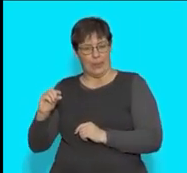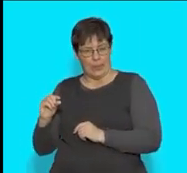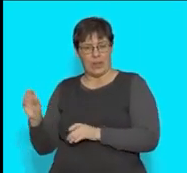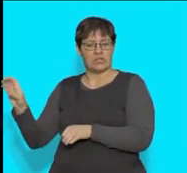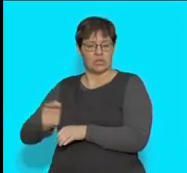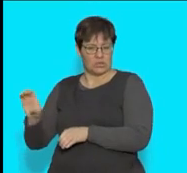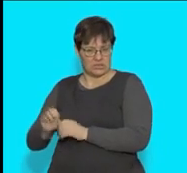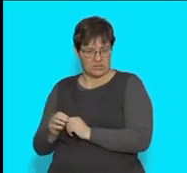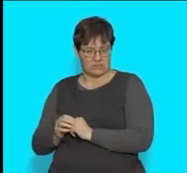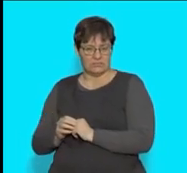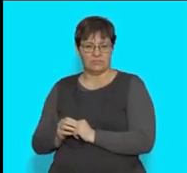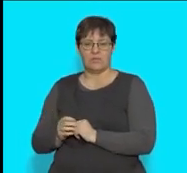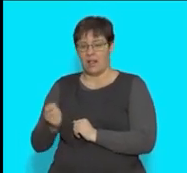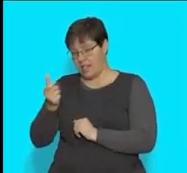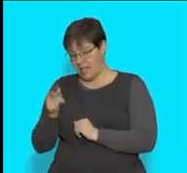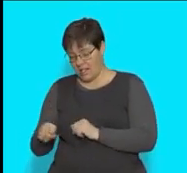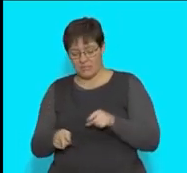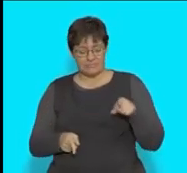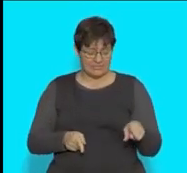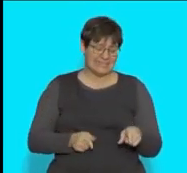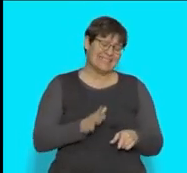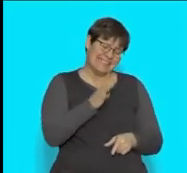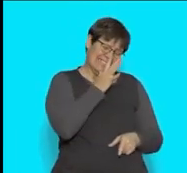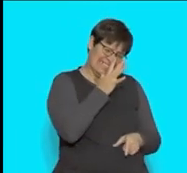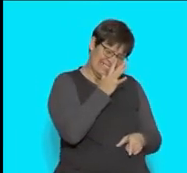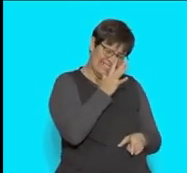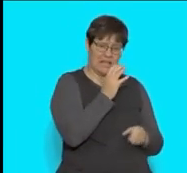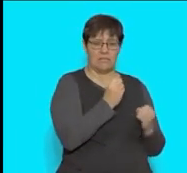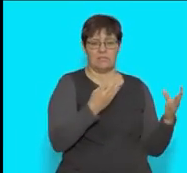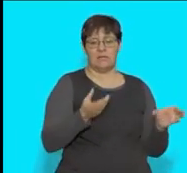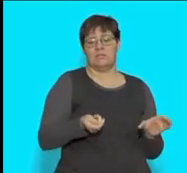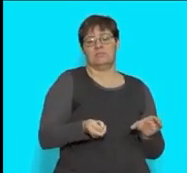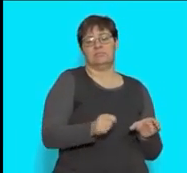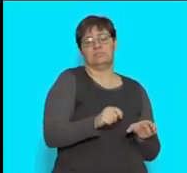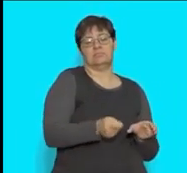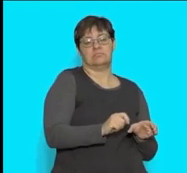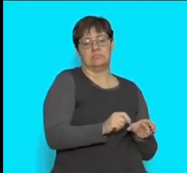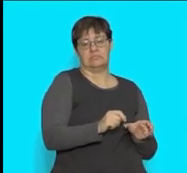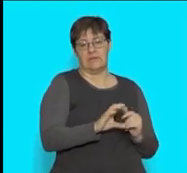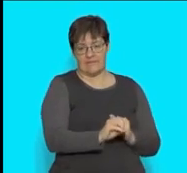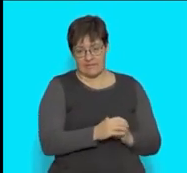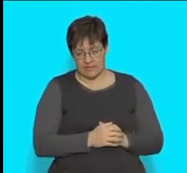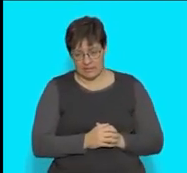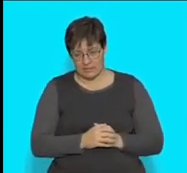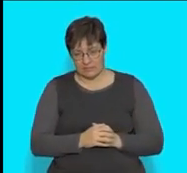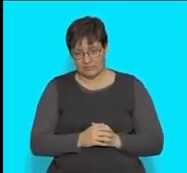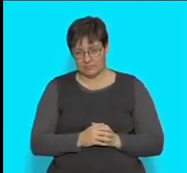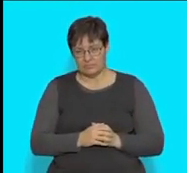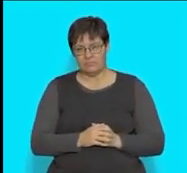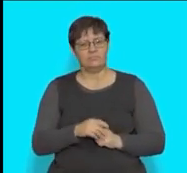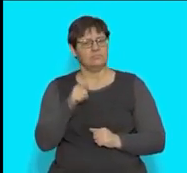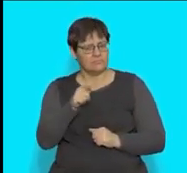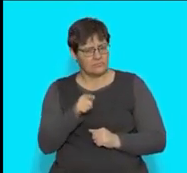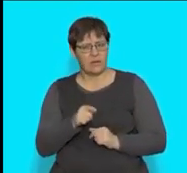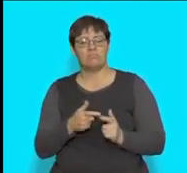a little bit of solute, and here I'm going to have a lot of solute. And guys, that has